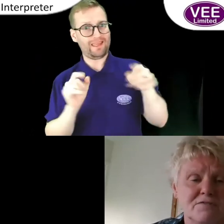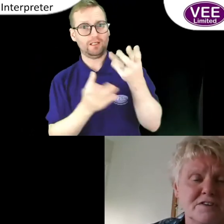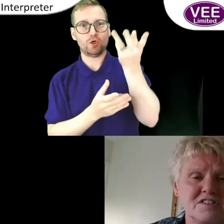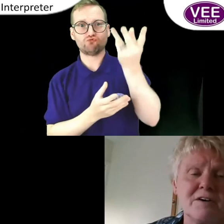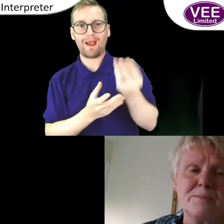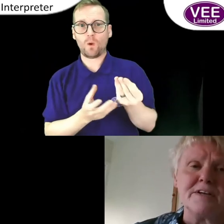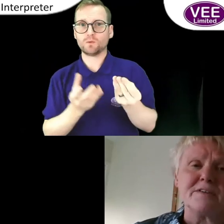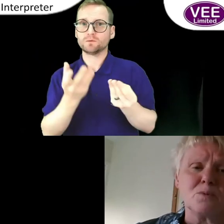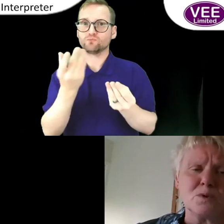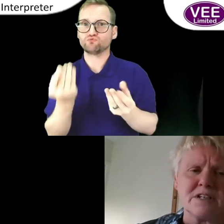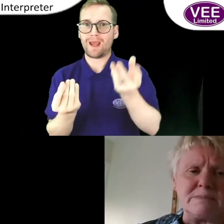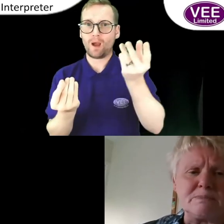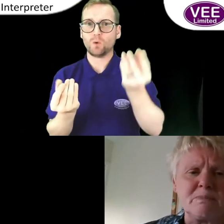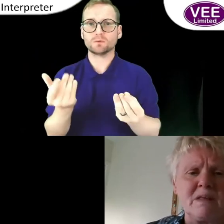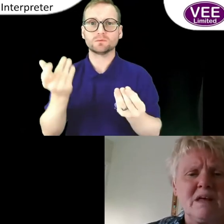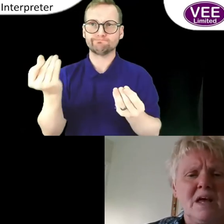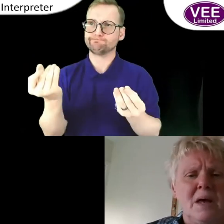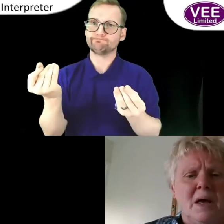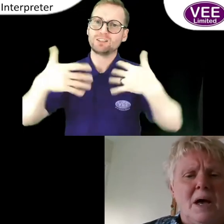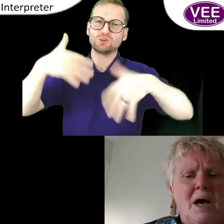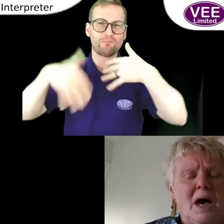and suffering terribly in the water.